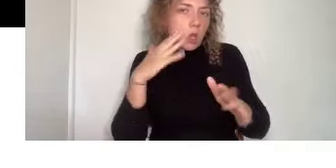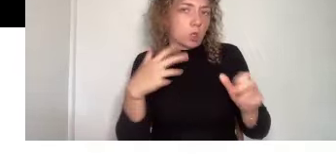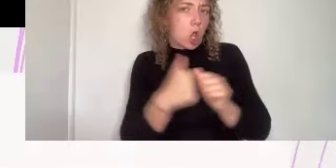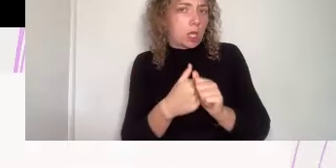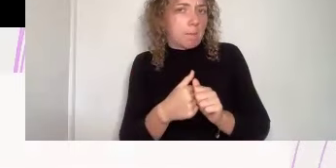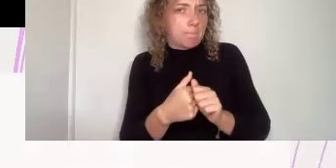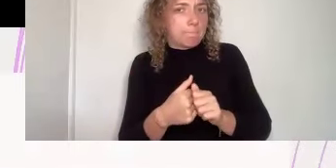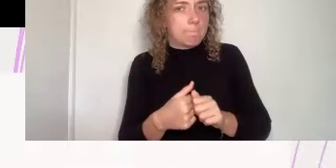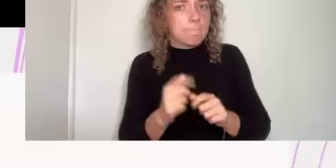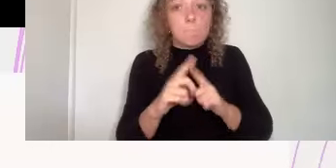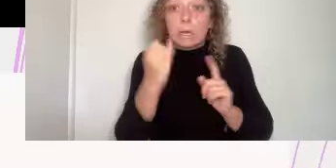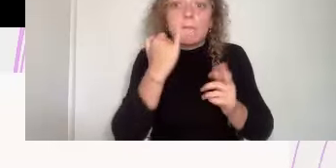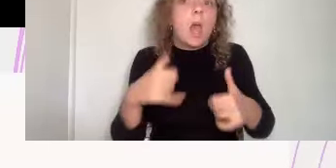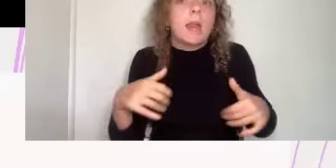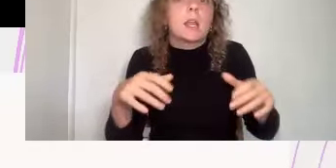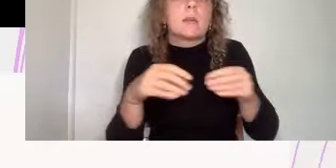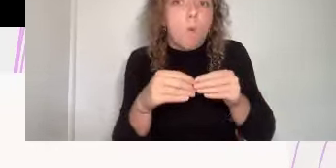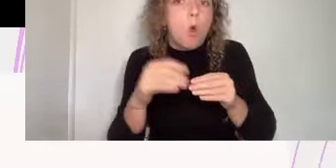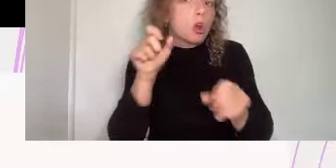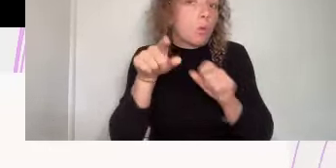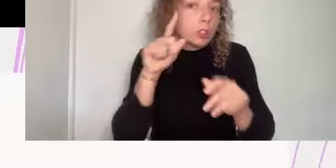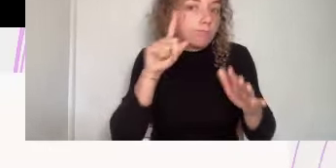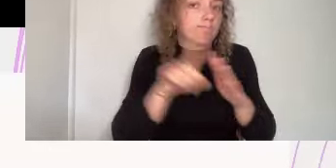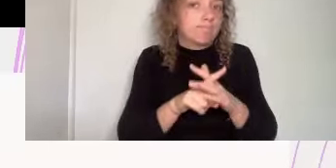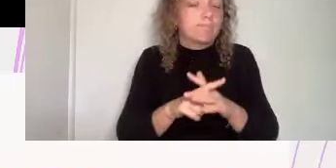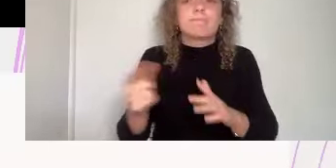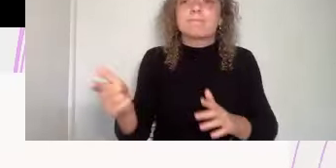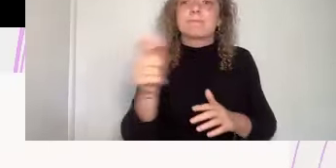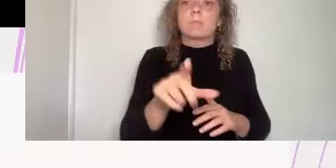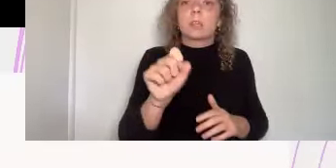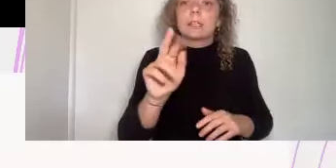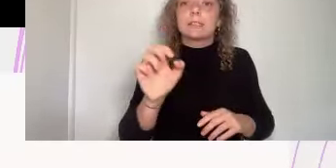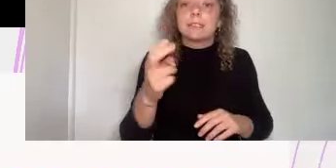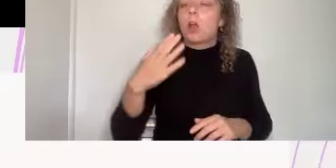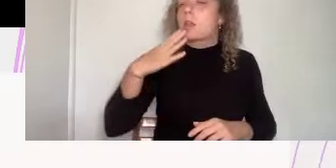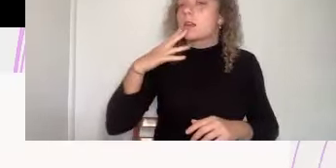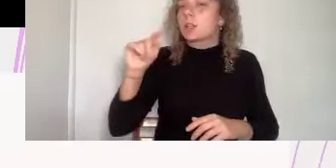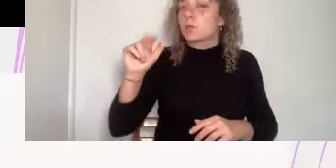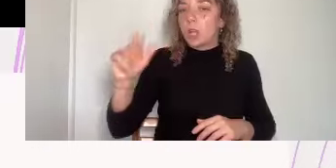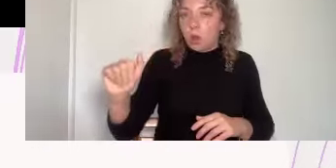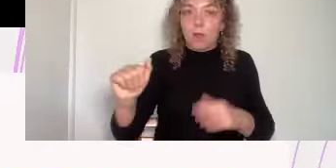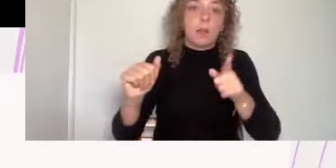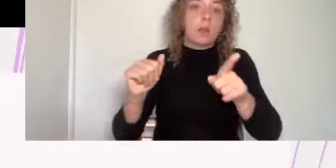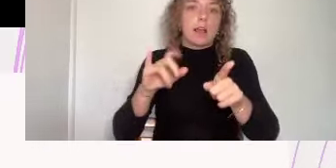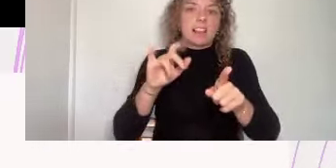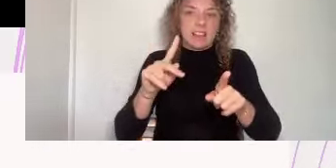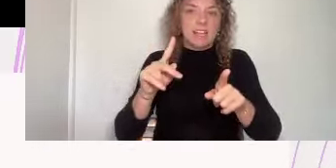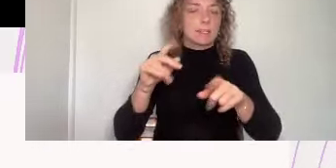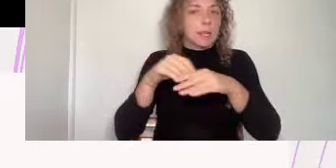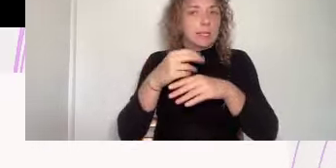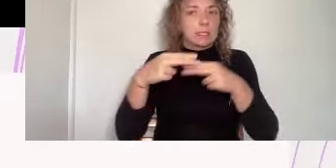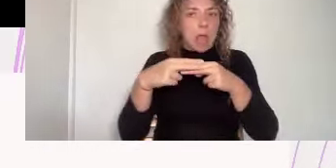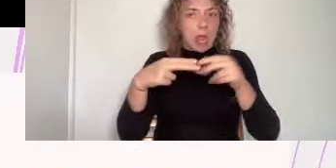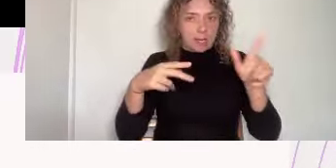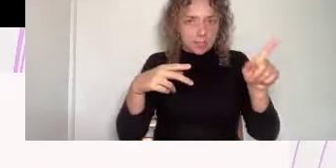up otherwise. Sarah, I'll turn it over to you. Thank you so much, Tara. So these will be linked for you all in the slide.